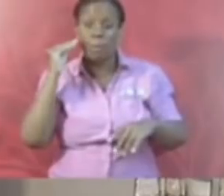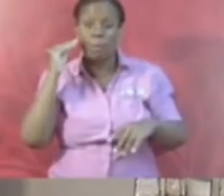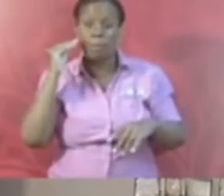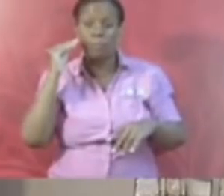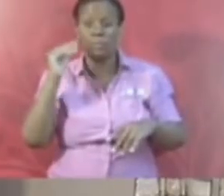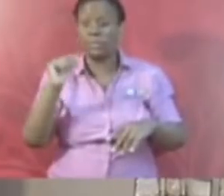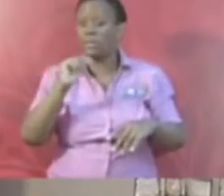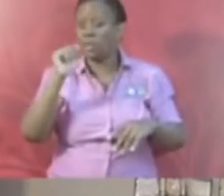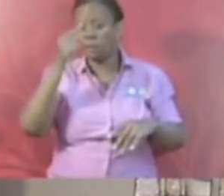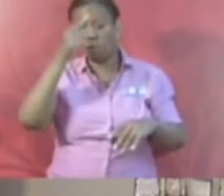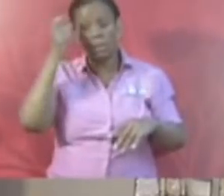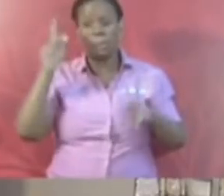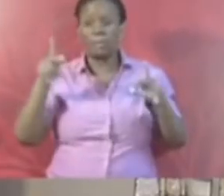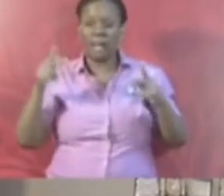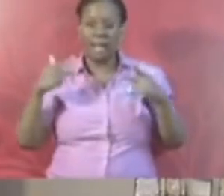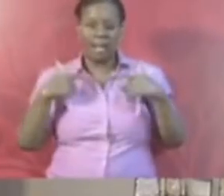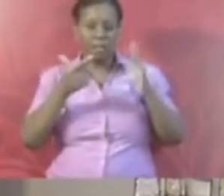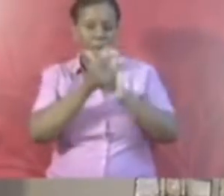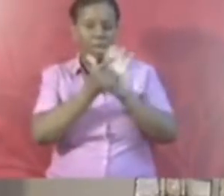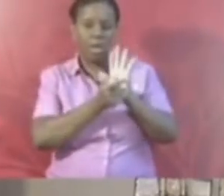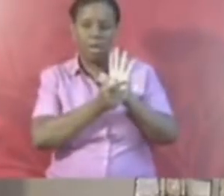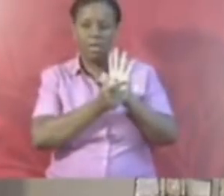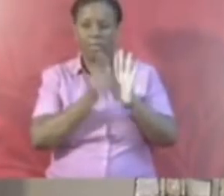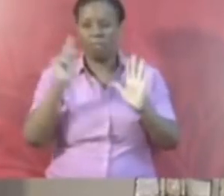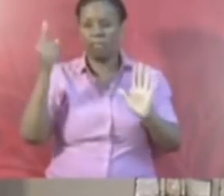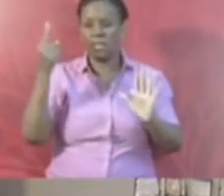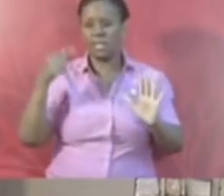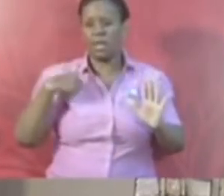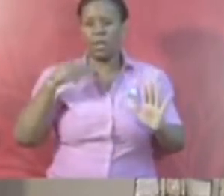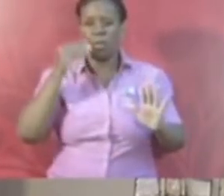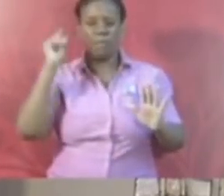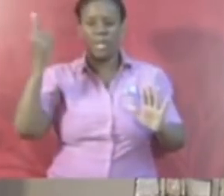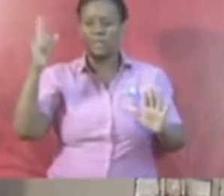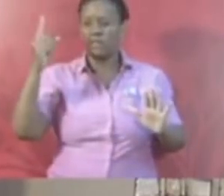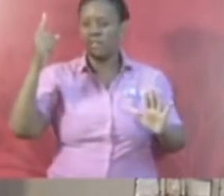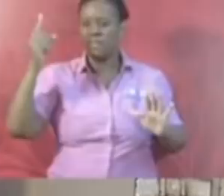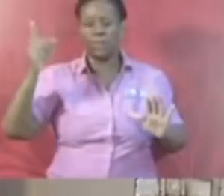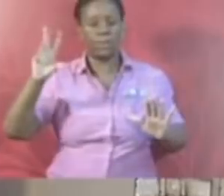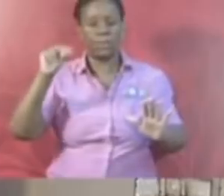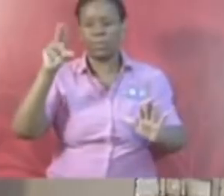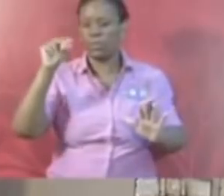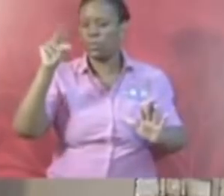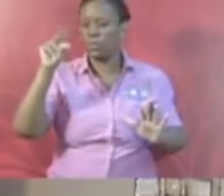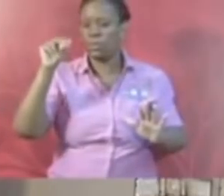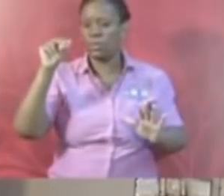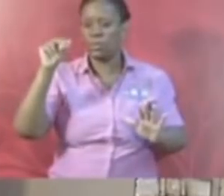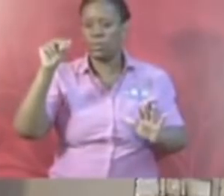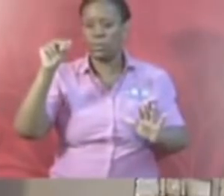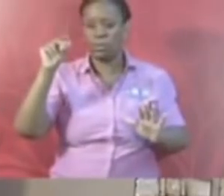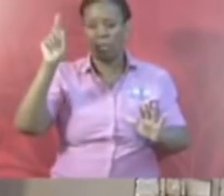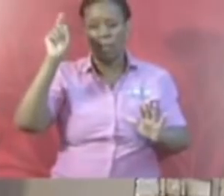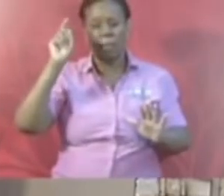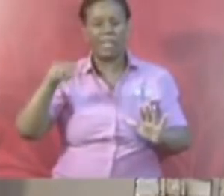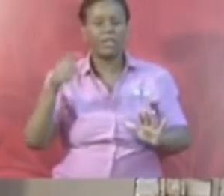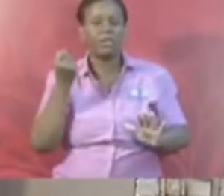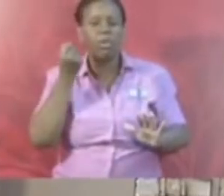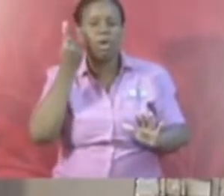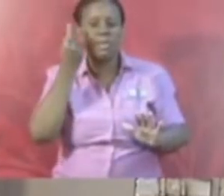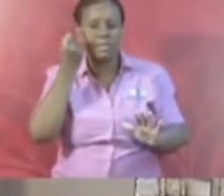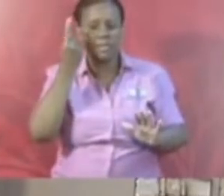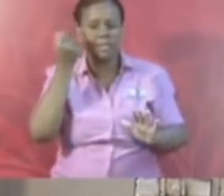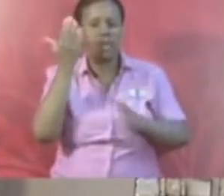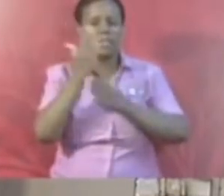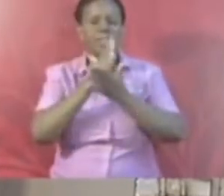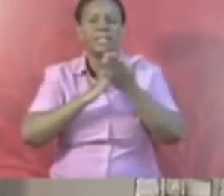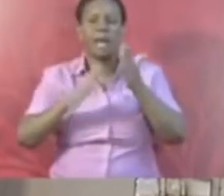criteria that we have in place. And the threat of litigation is not going to help your cause. Whilst I understand some persons who may feel desperate